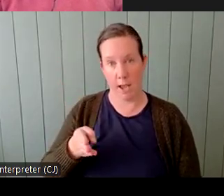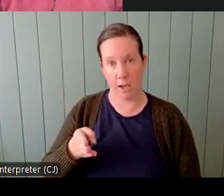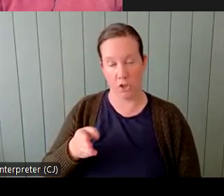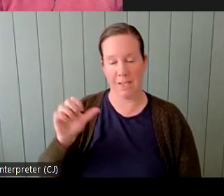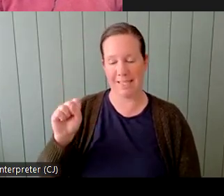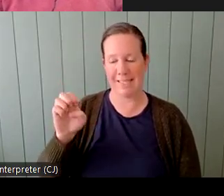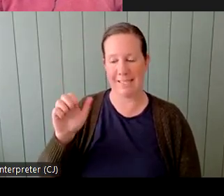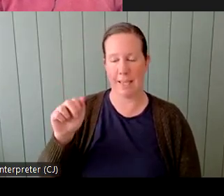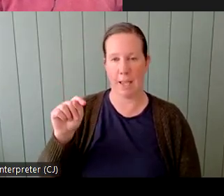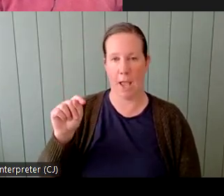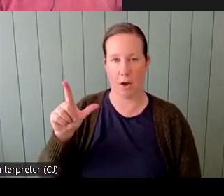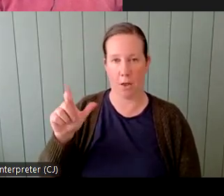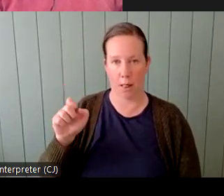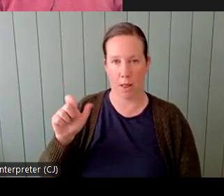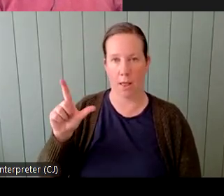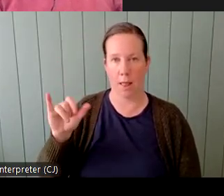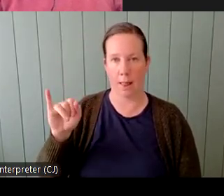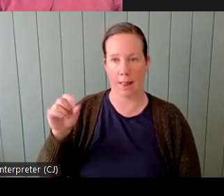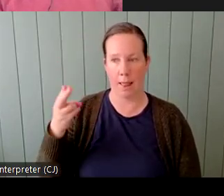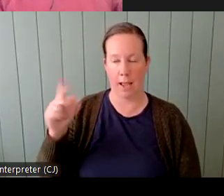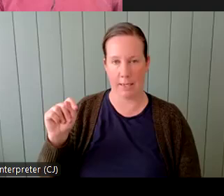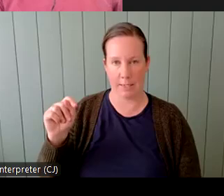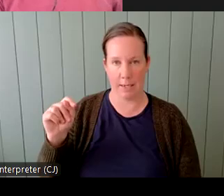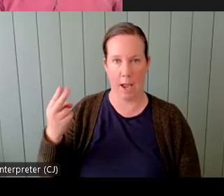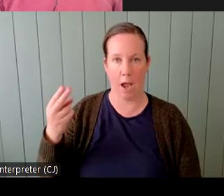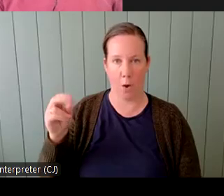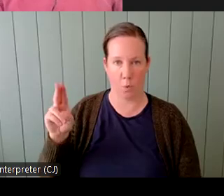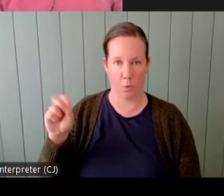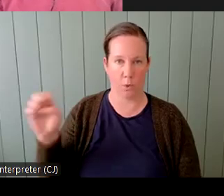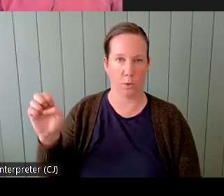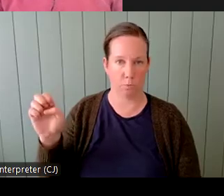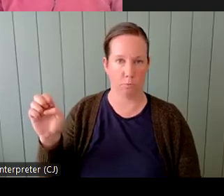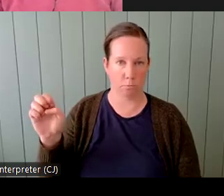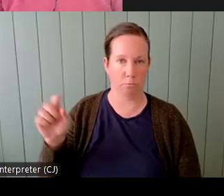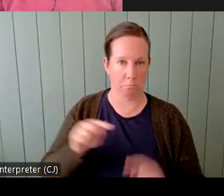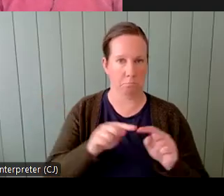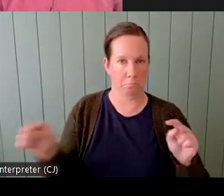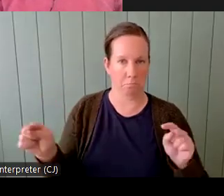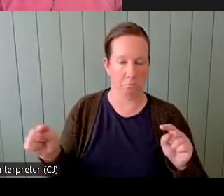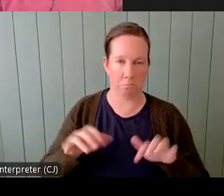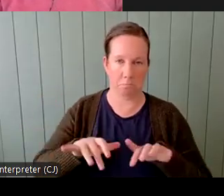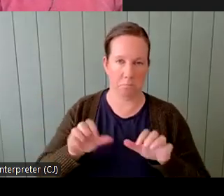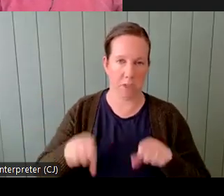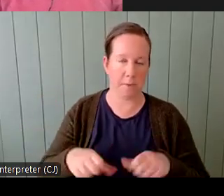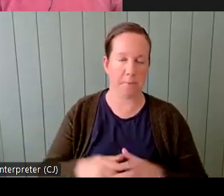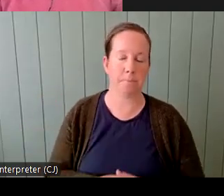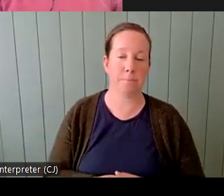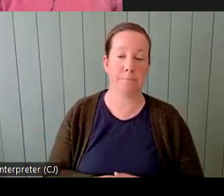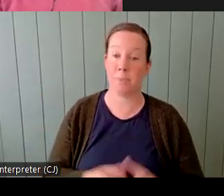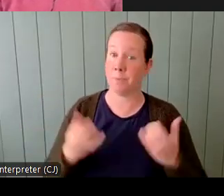www.youtube.com/users/Seattle Lighthouse. But today, as I said, we've got these 3 marvelous people who are here